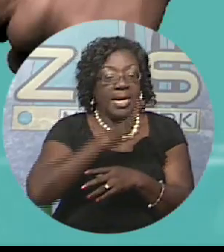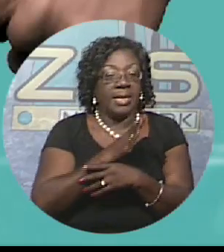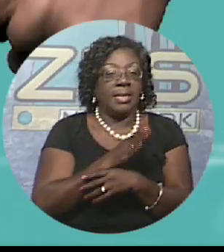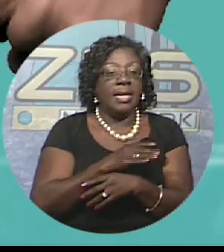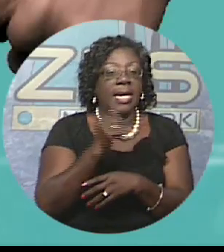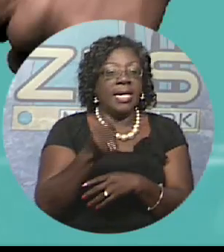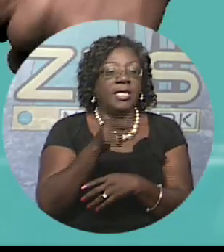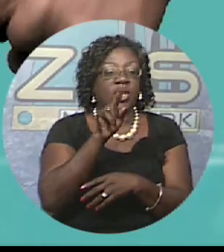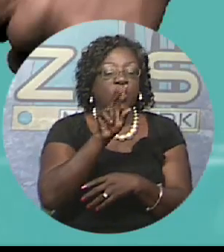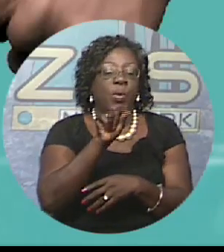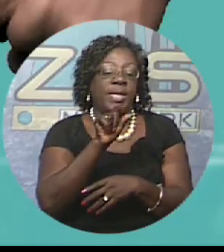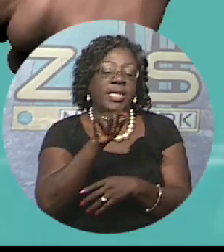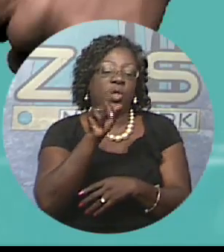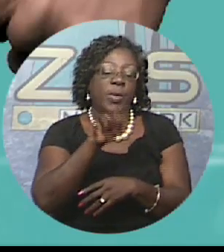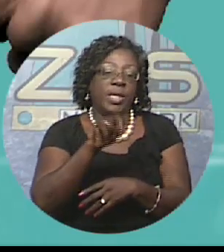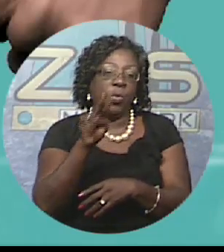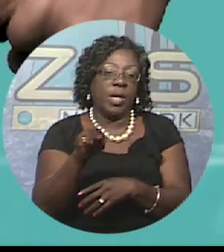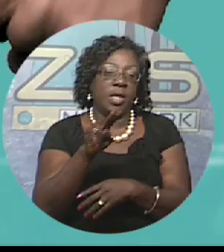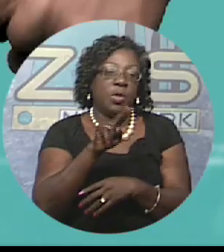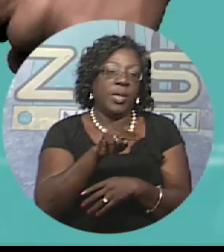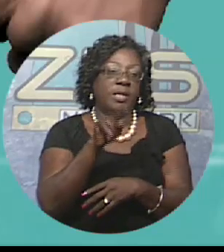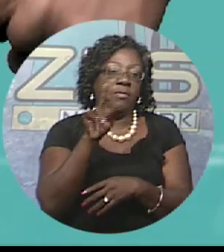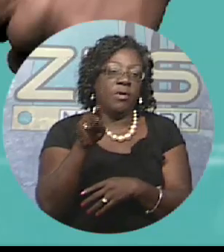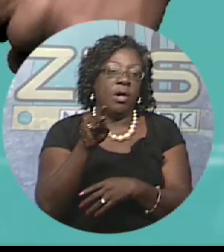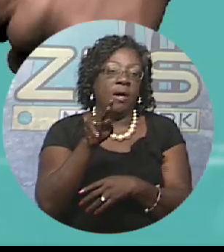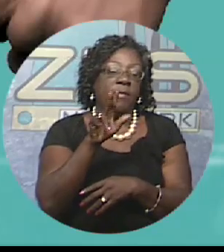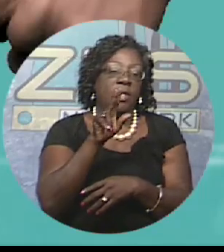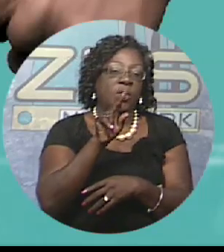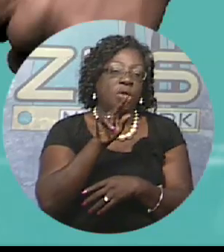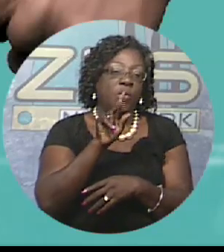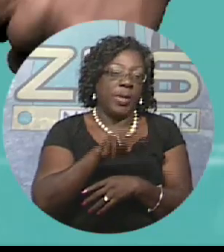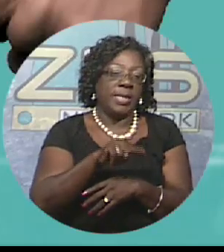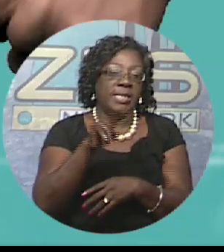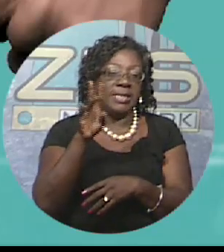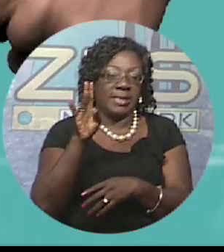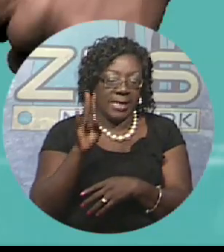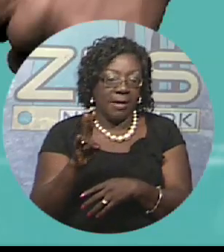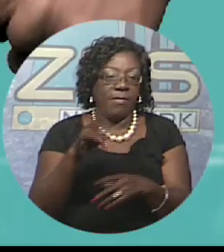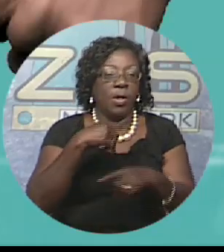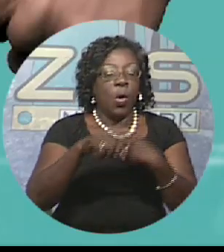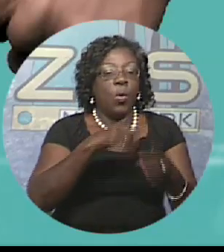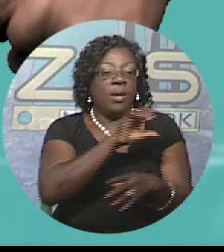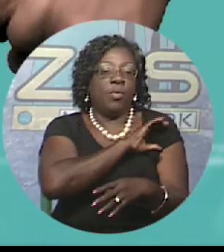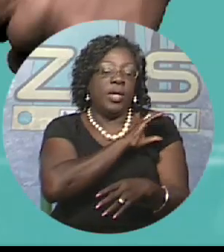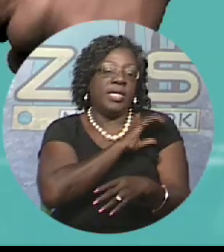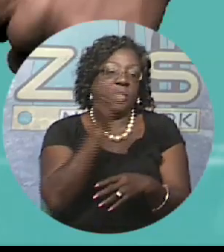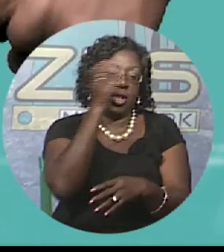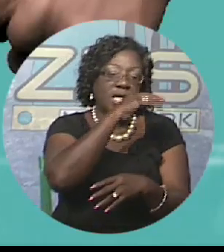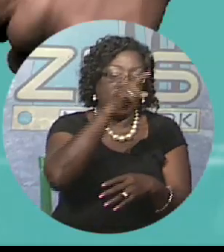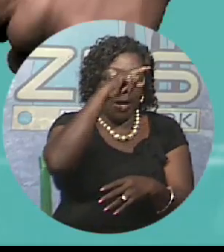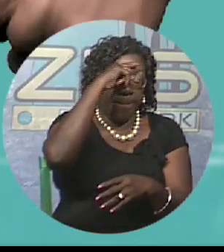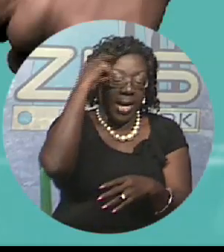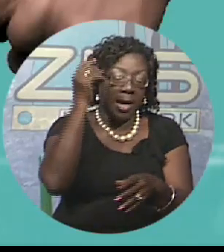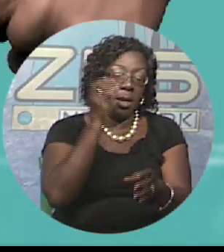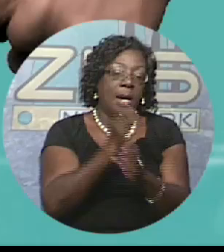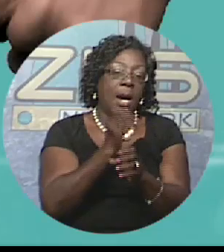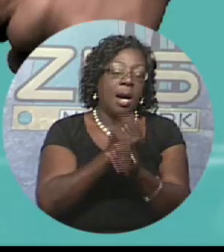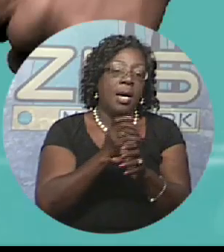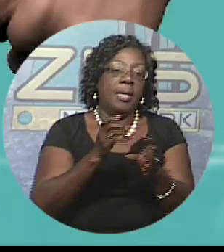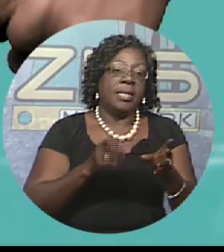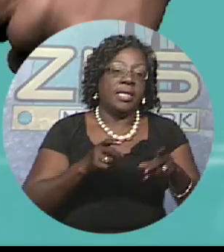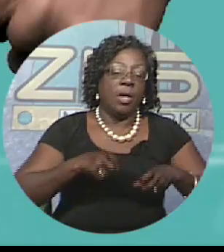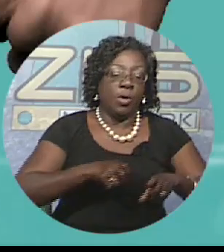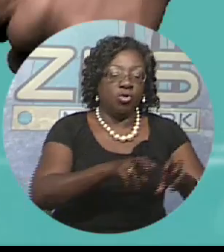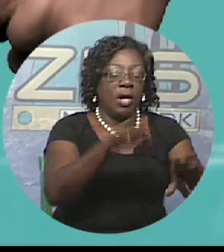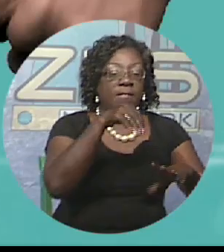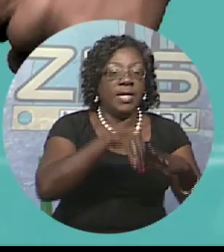27, were also arrested on Victoria Boulevard shortly before midnight when flying squad officers searched the black Honda they were in and found a handgun